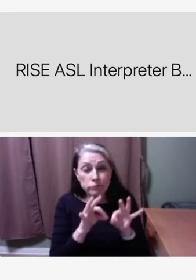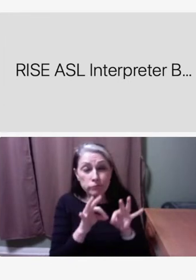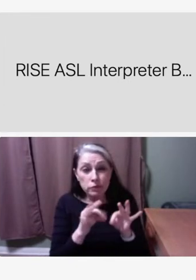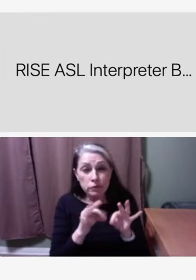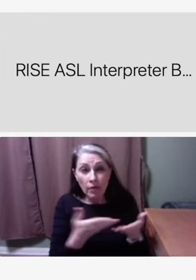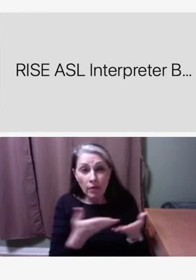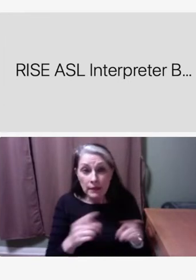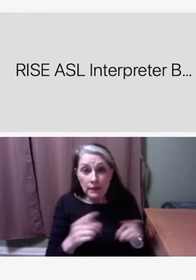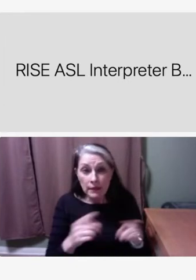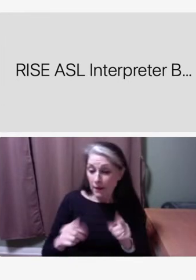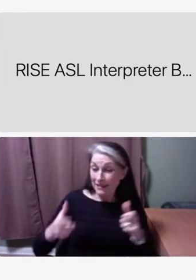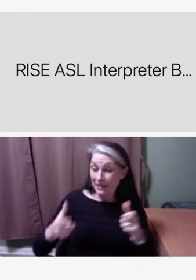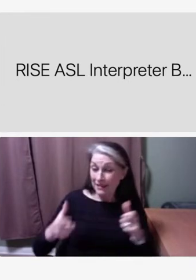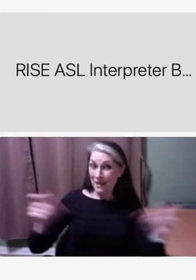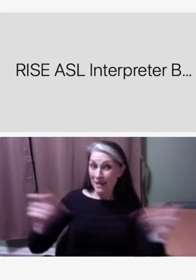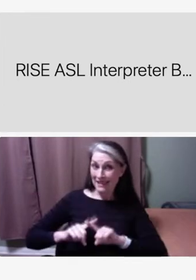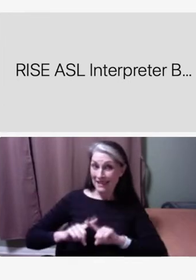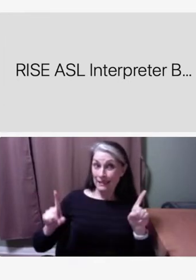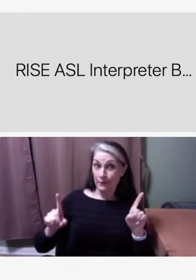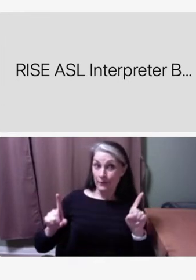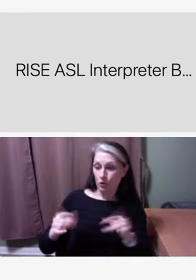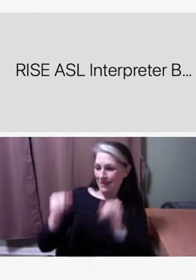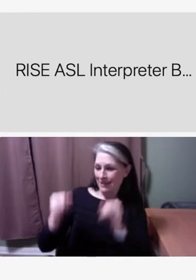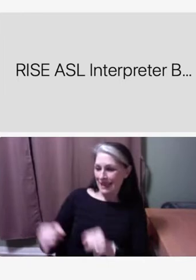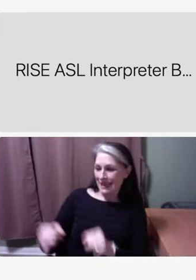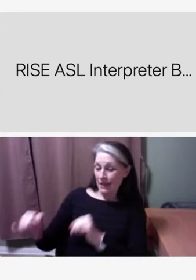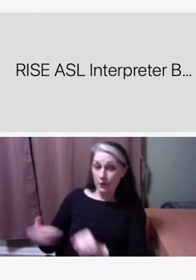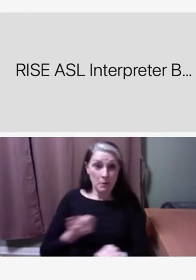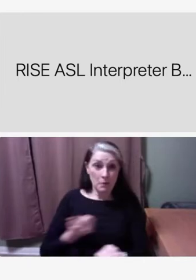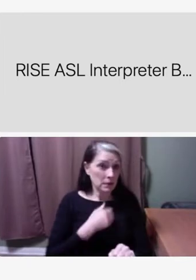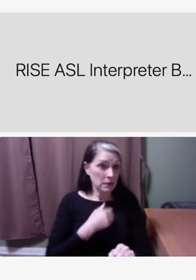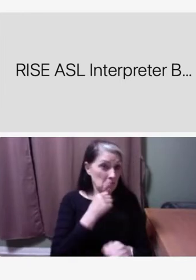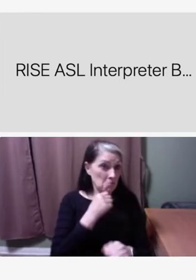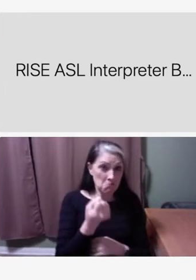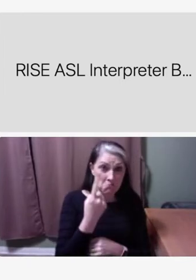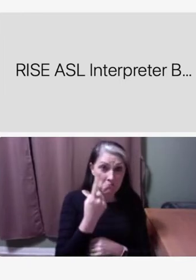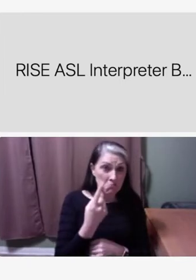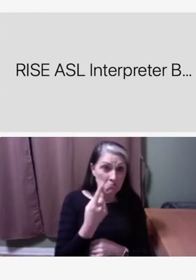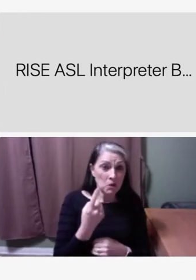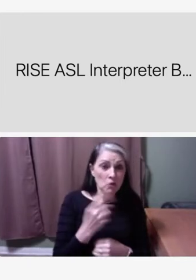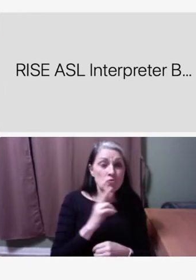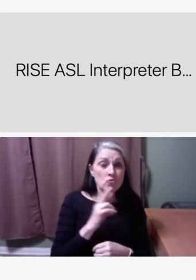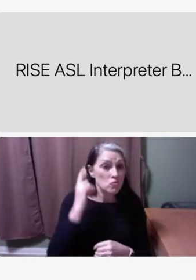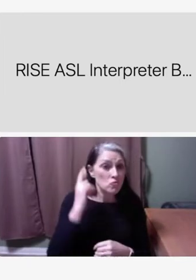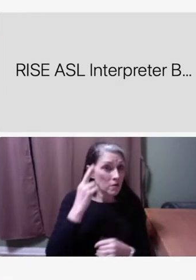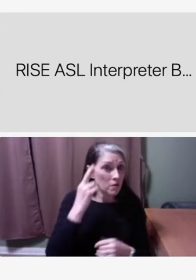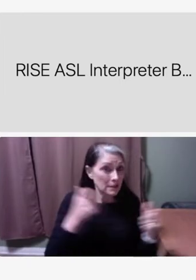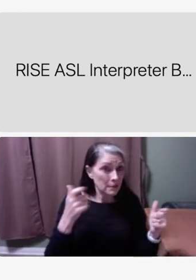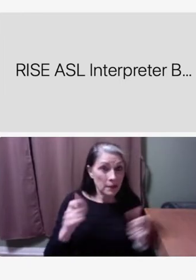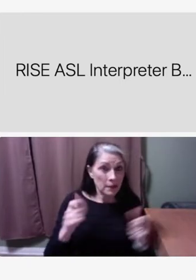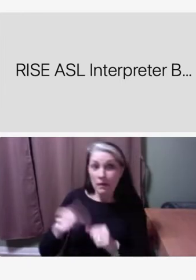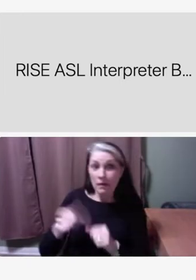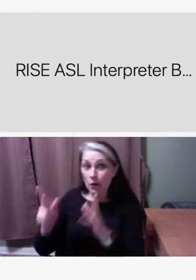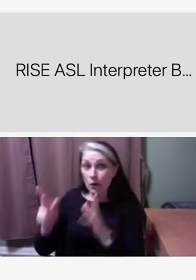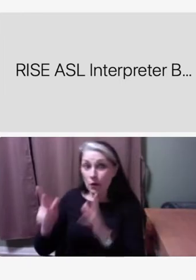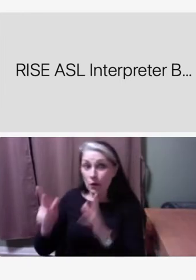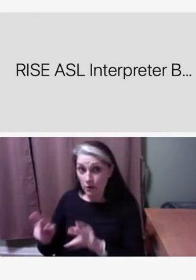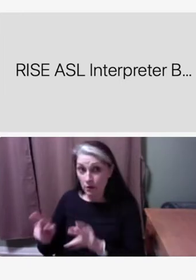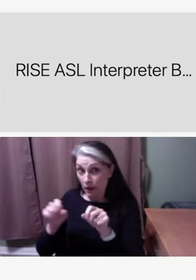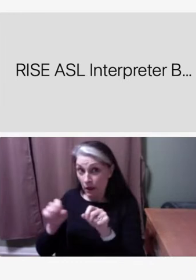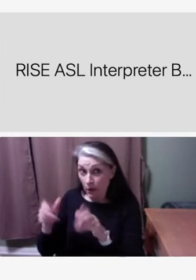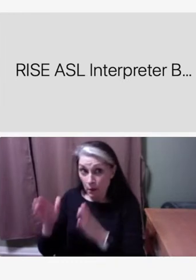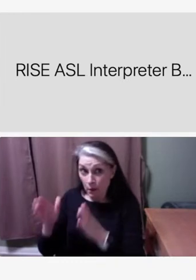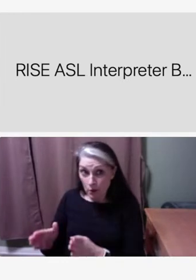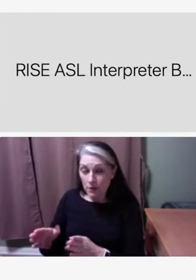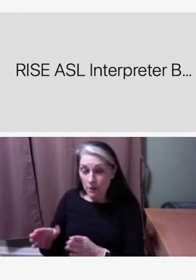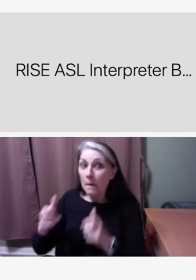difference to the individual on the other end. And we've been seeing a lot of that just by doing the student engagement and listening